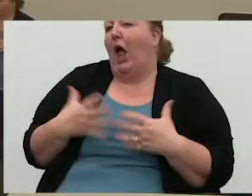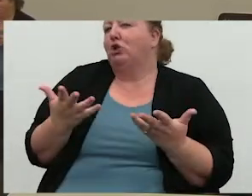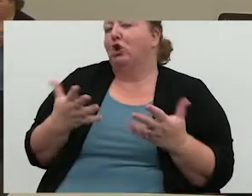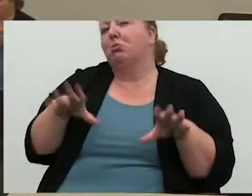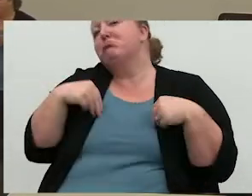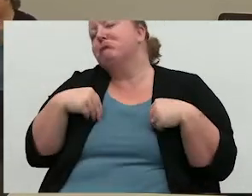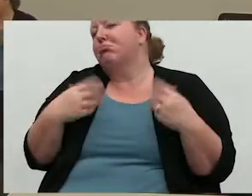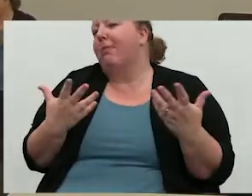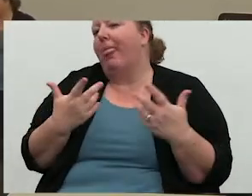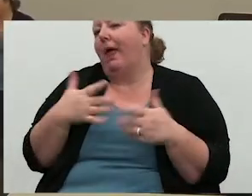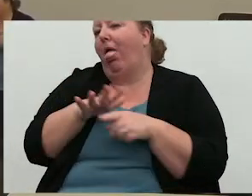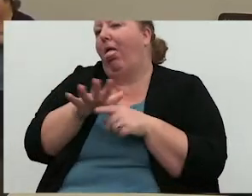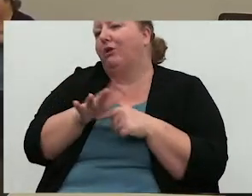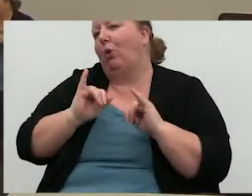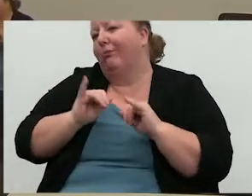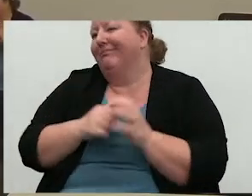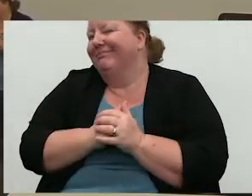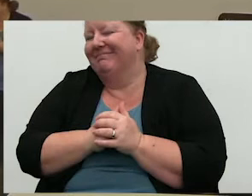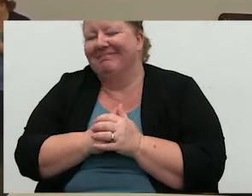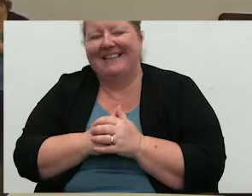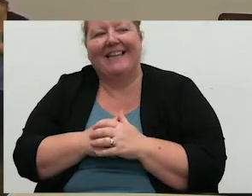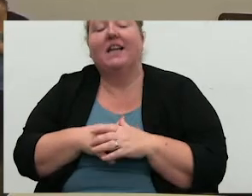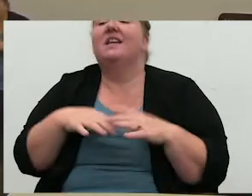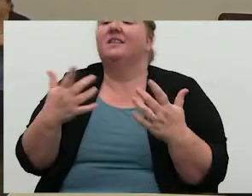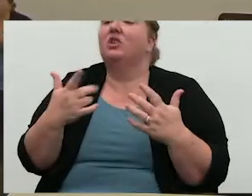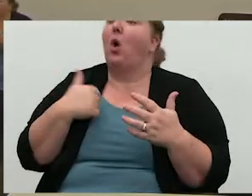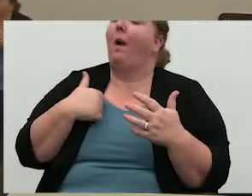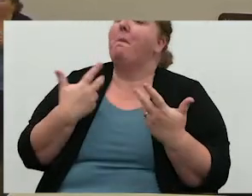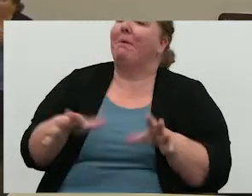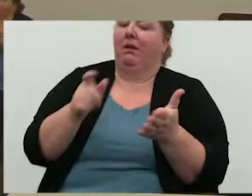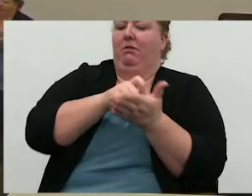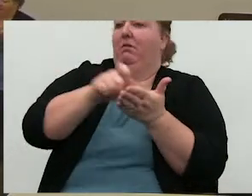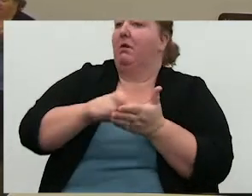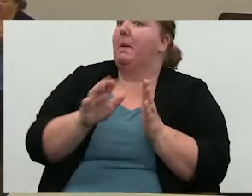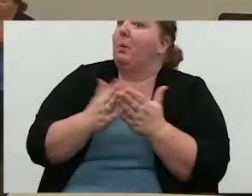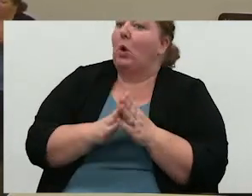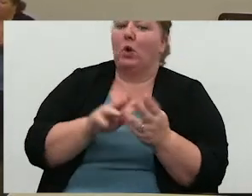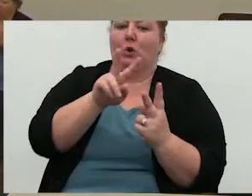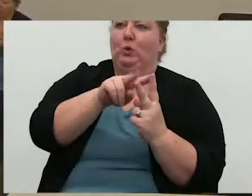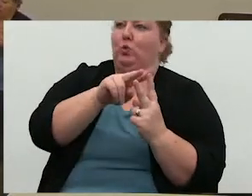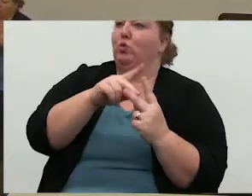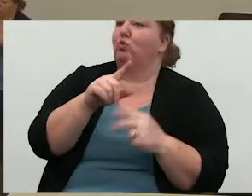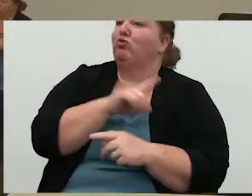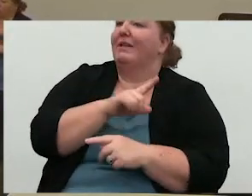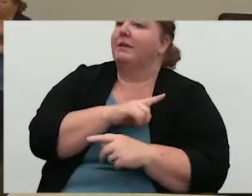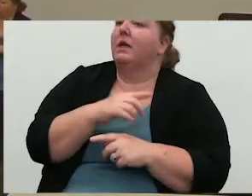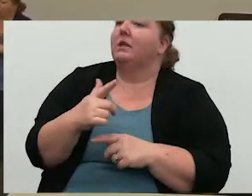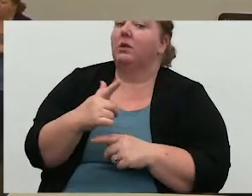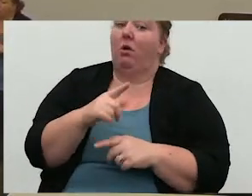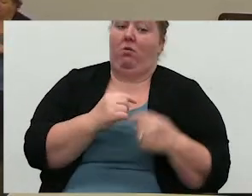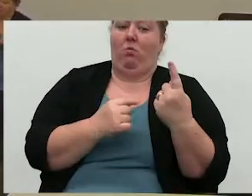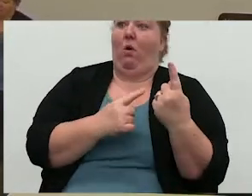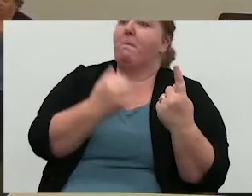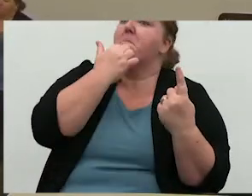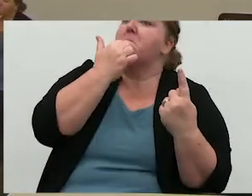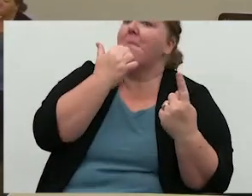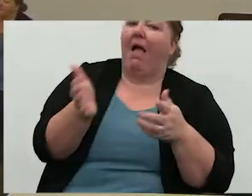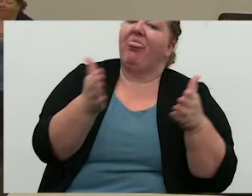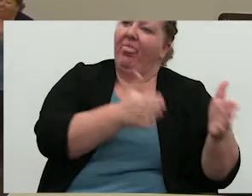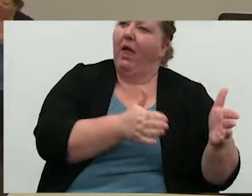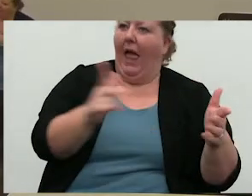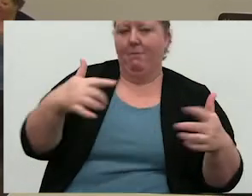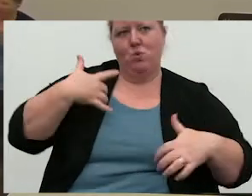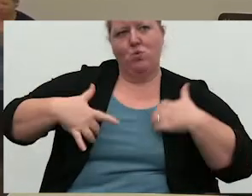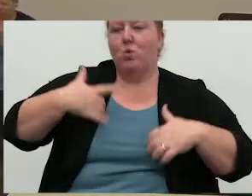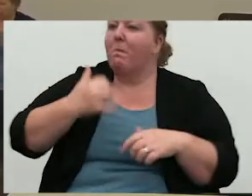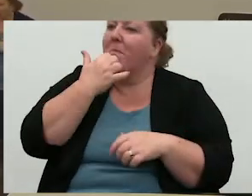for now. And I raised it for two reasons. One is that the mathematical side of me, because I am somebody who likes math so